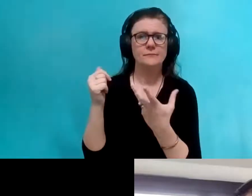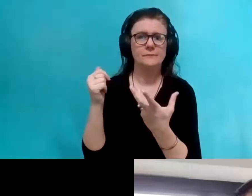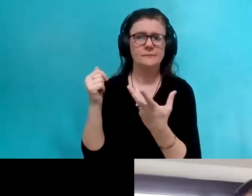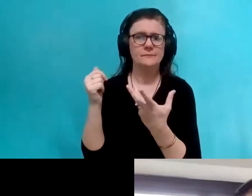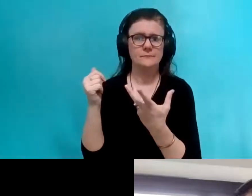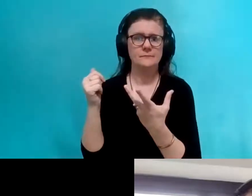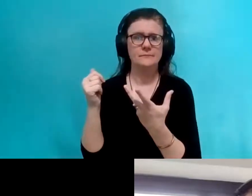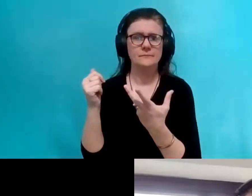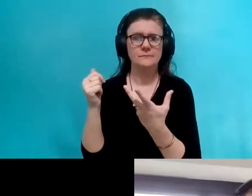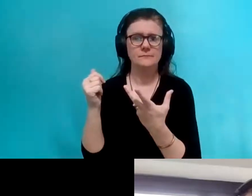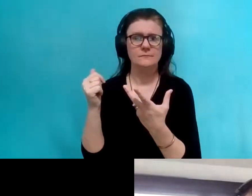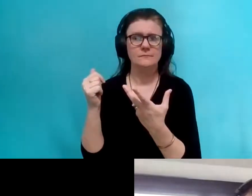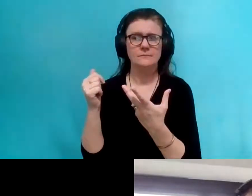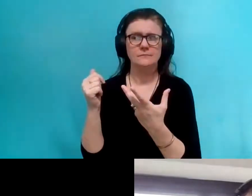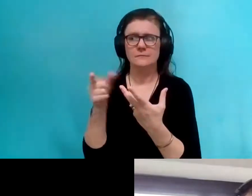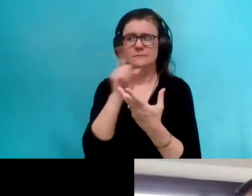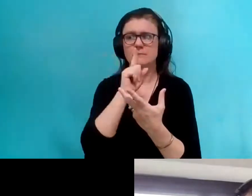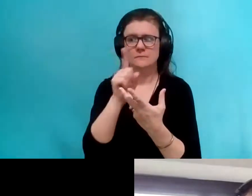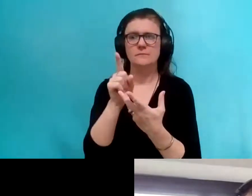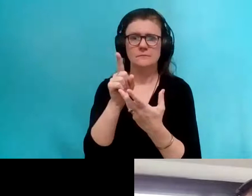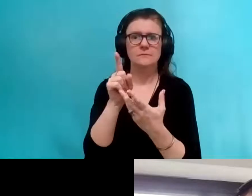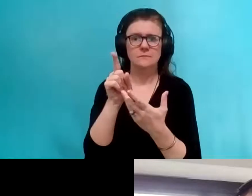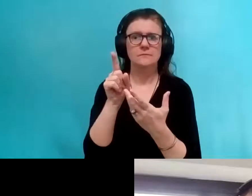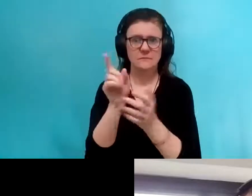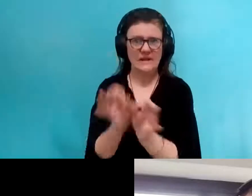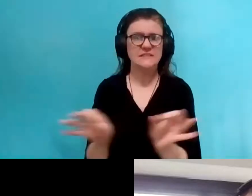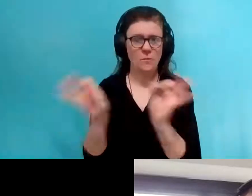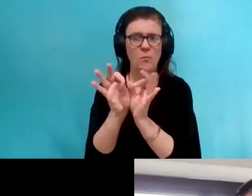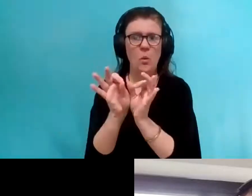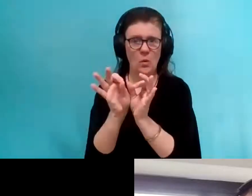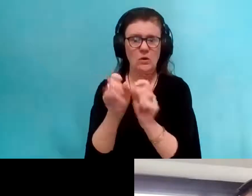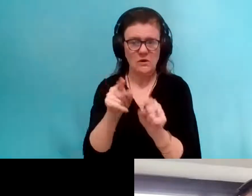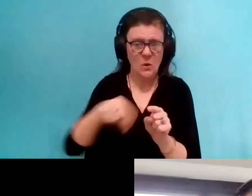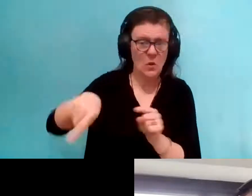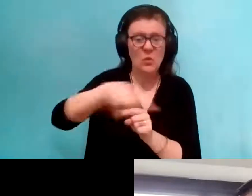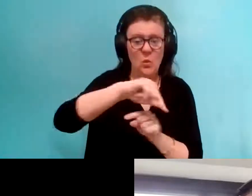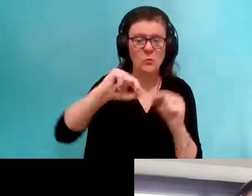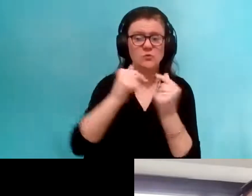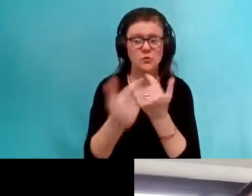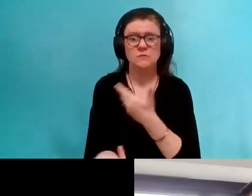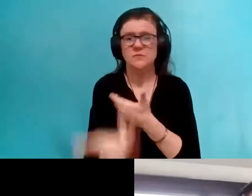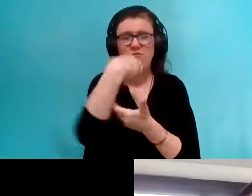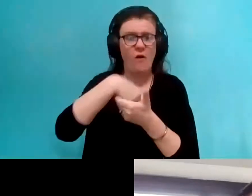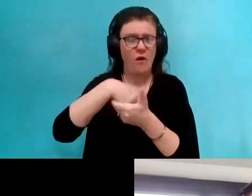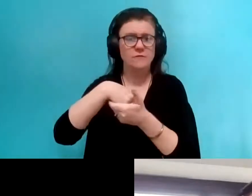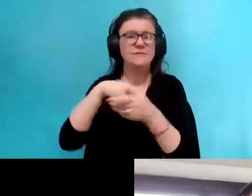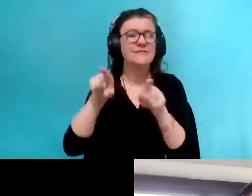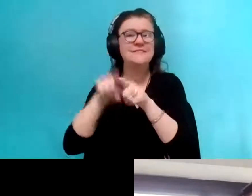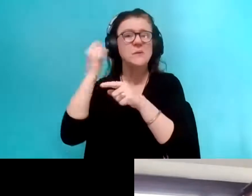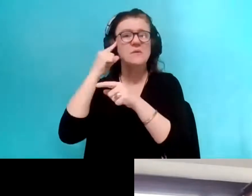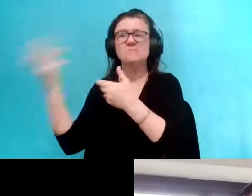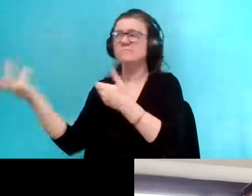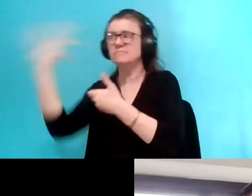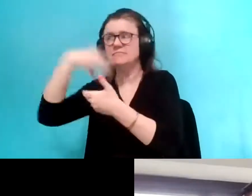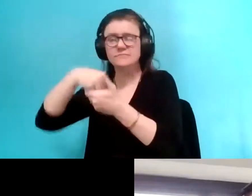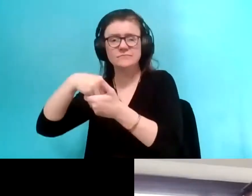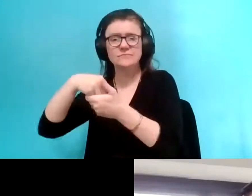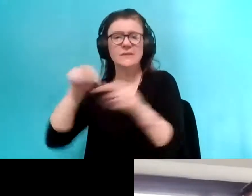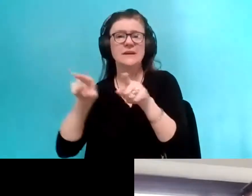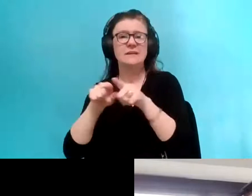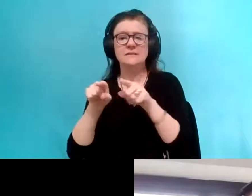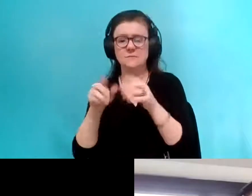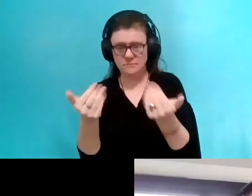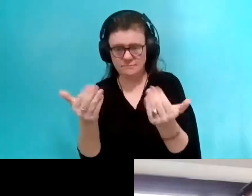it was really, really vital to bring those ministries in at the beginning of the process, just like we did with the organisations,